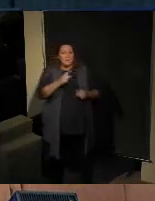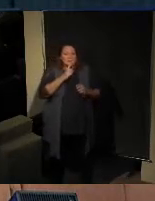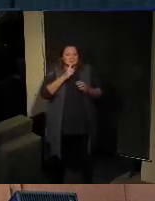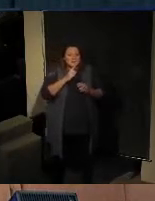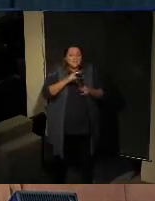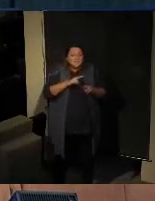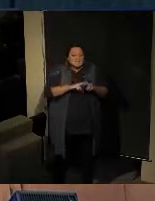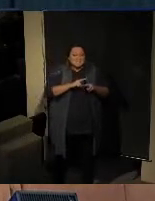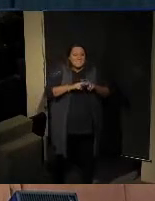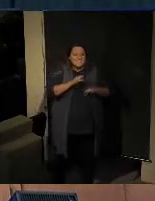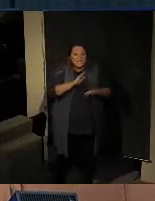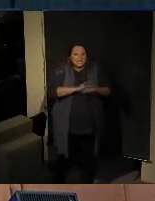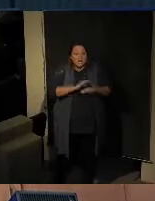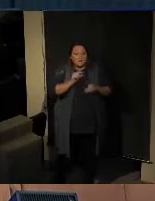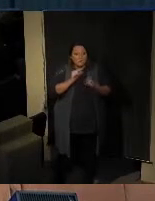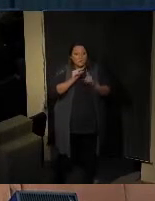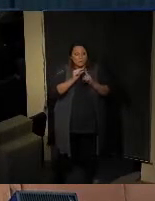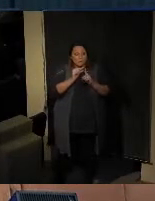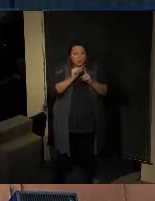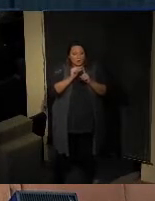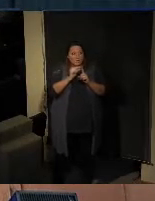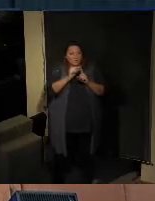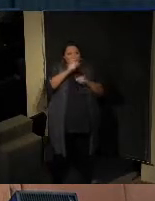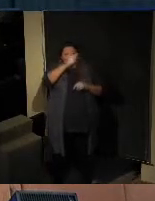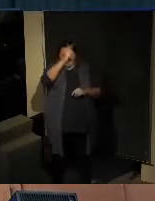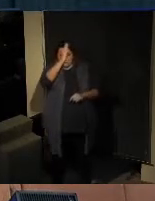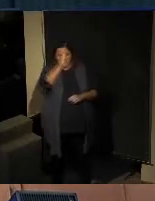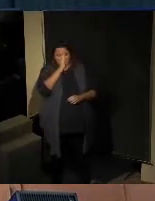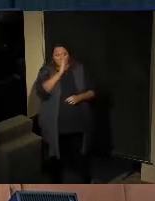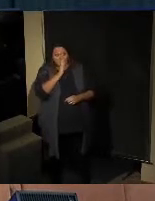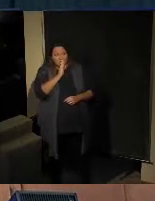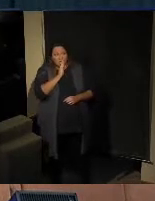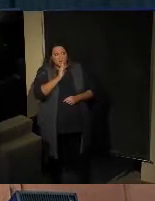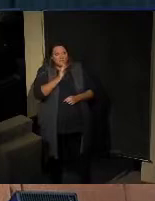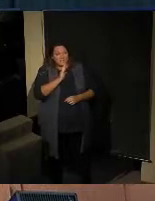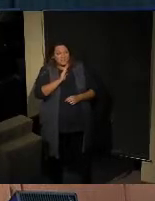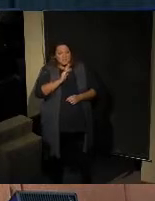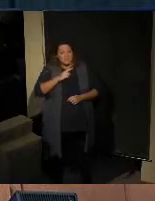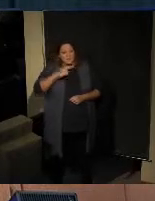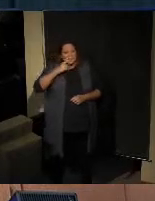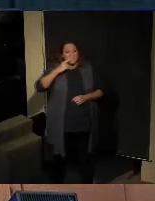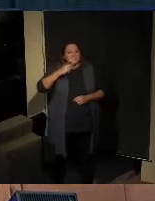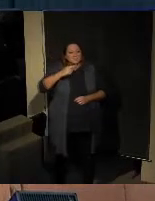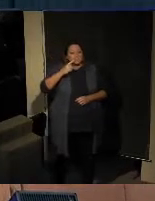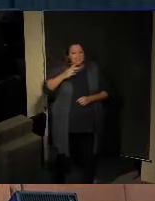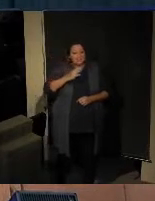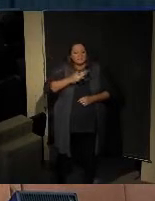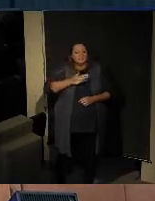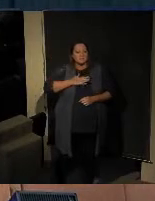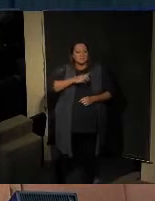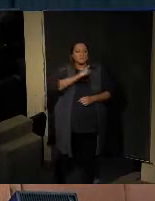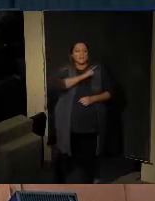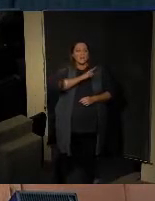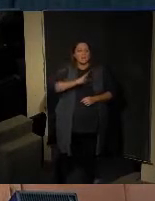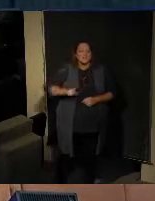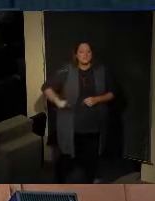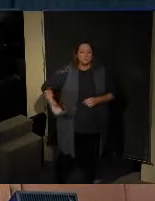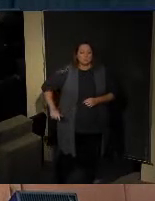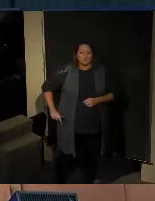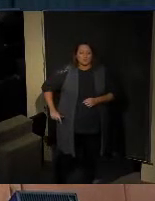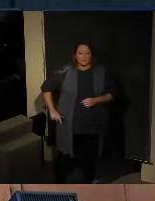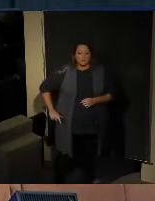Meditating on the word and the sayings of my Lord, it seemed to